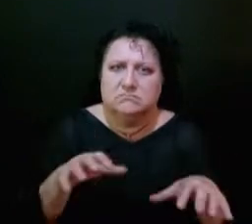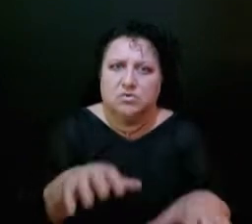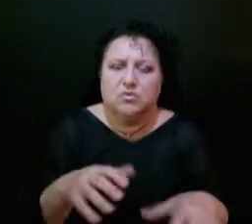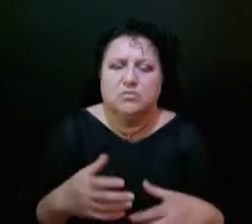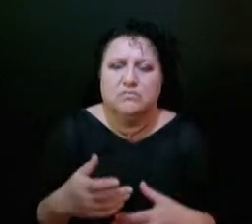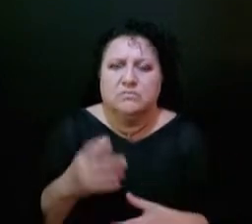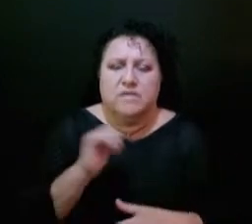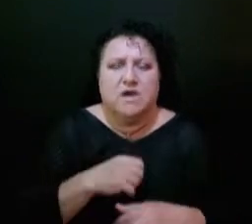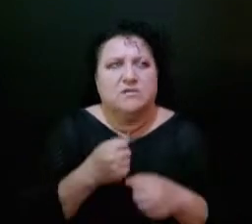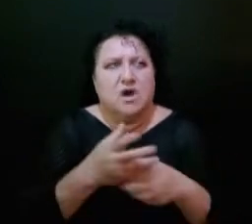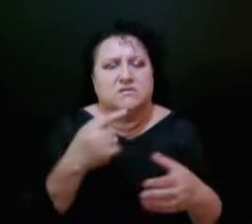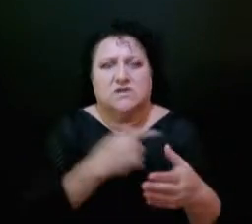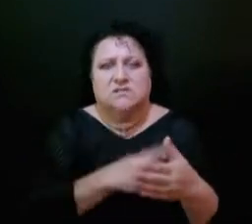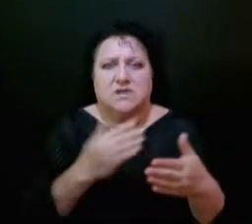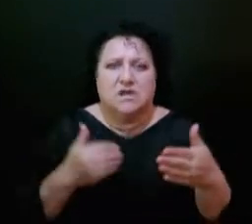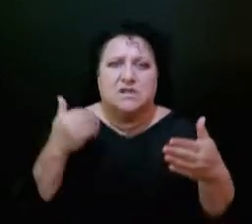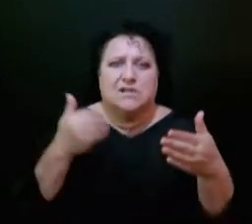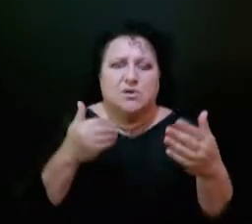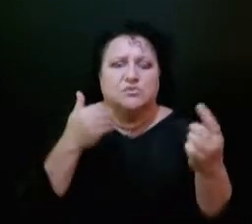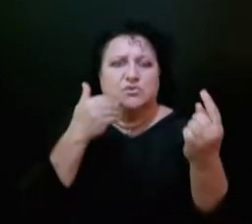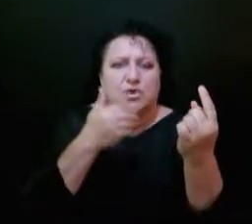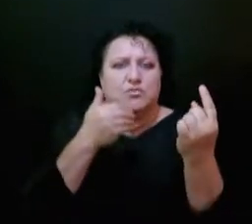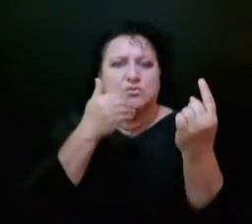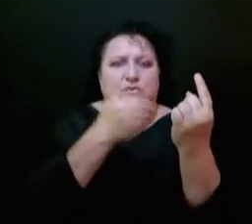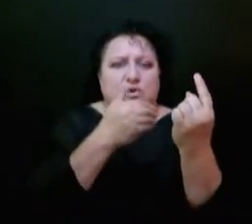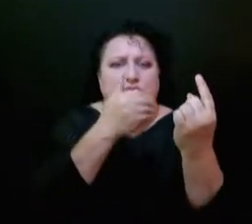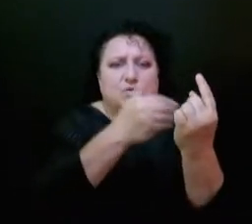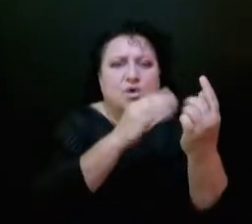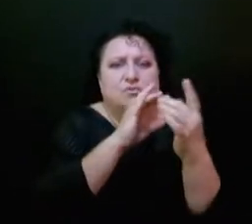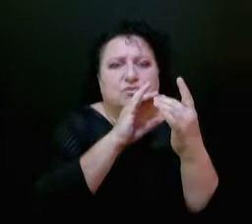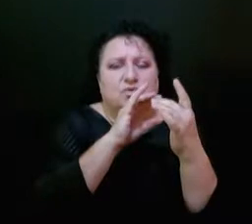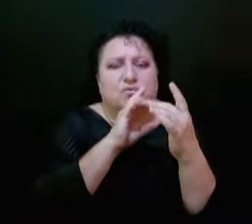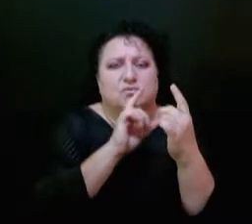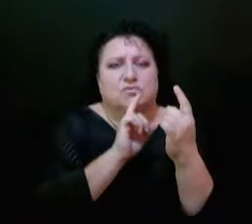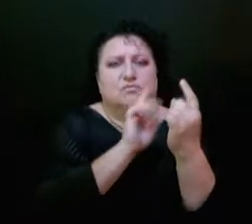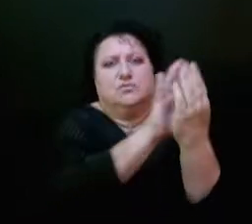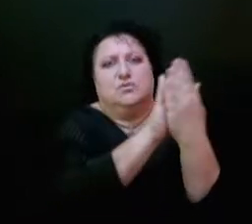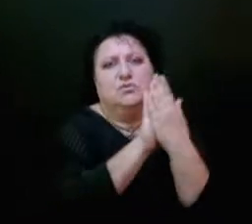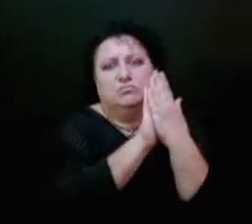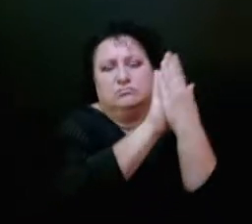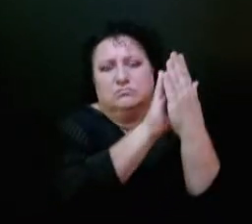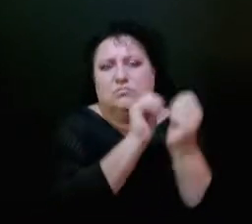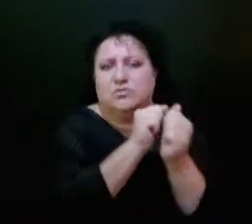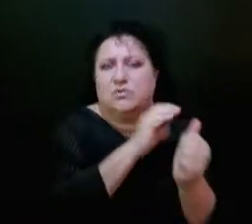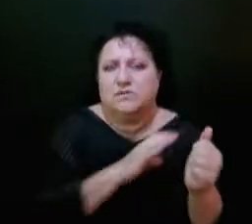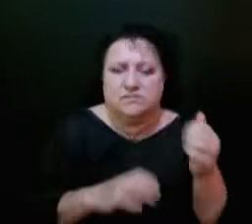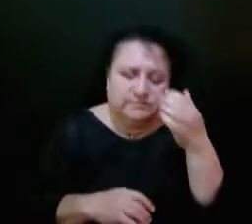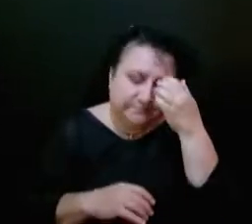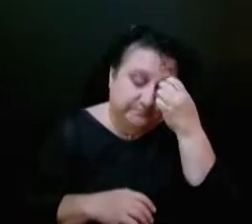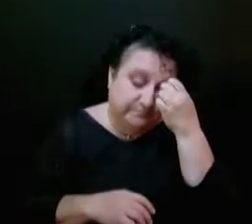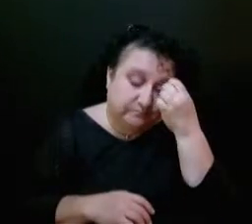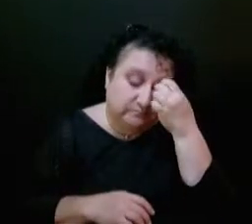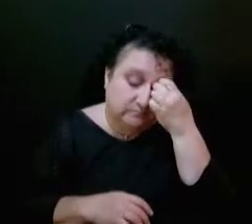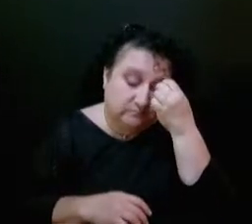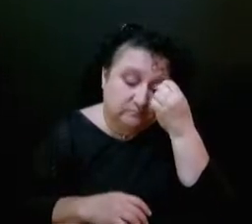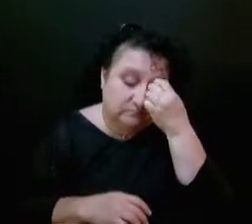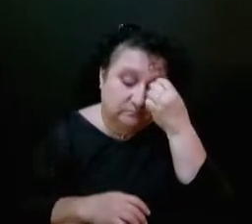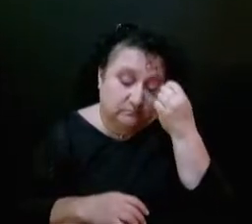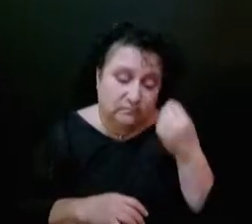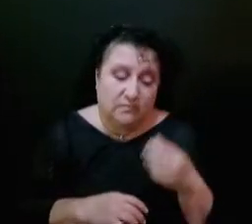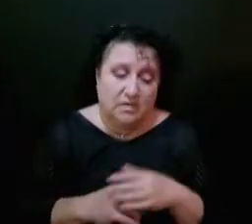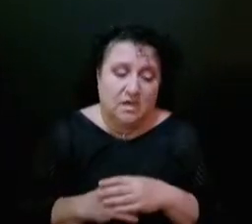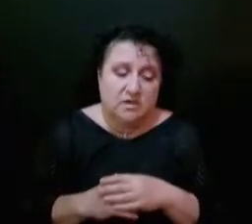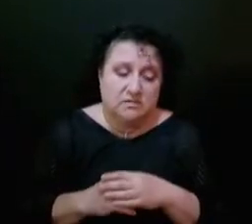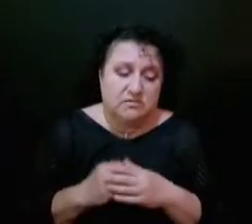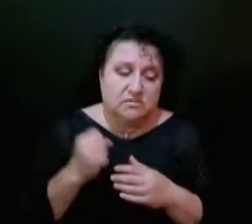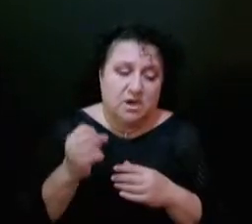keep that focused perspective, then it moves us through this life. Verse 20 is about the resurrection of Christ. It says, all this energy issues